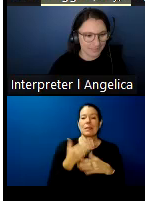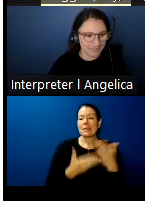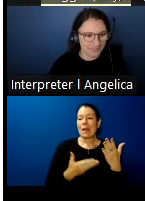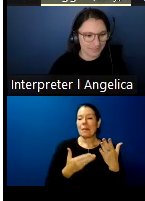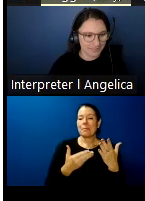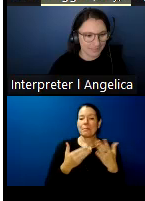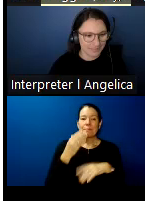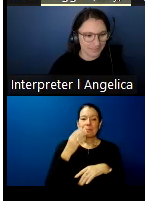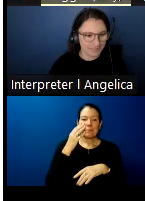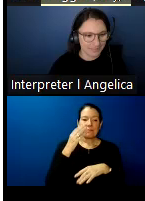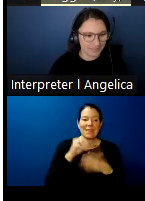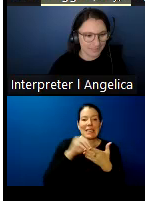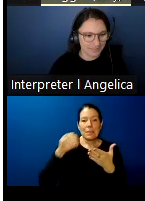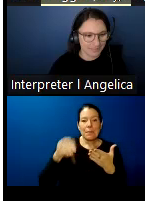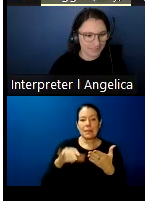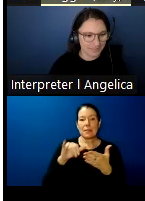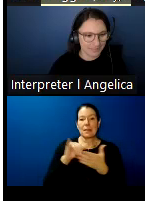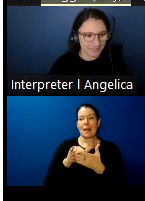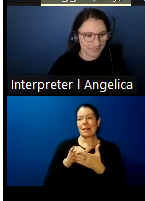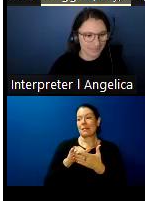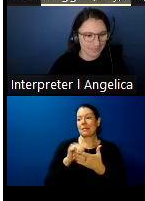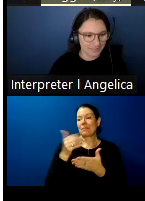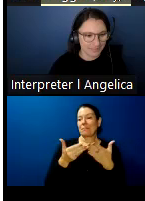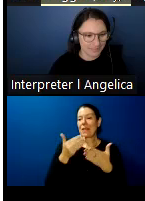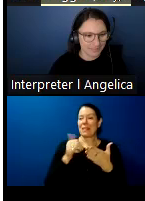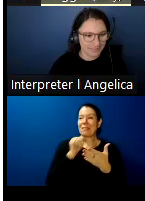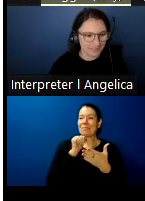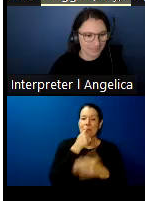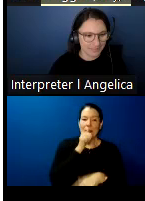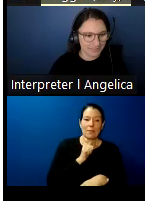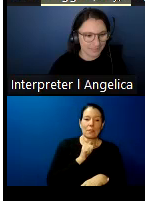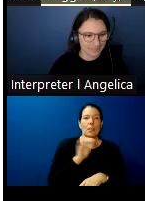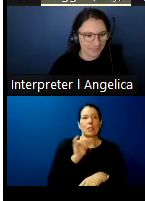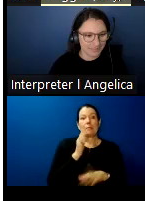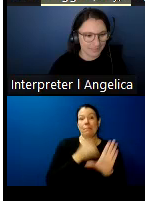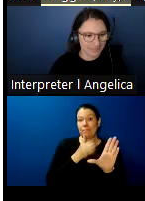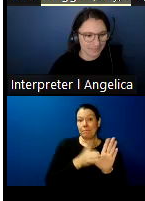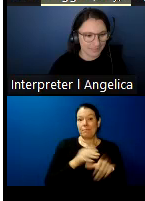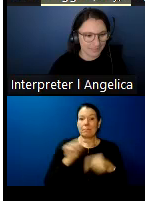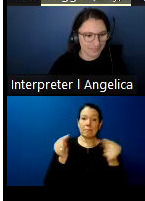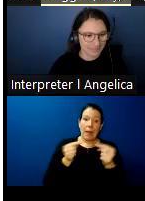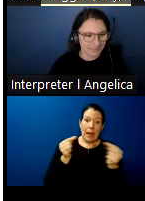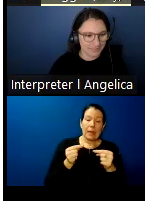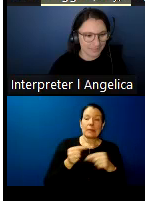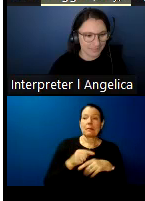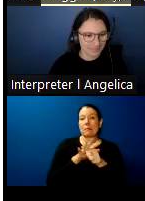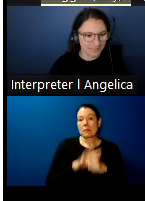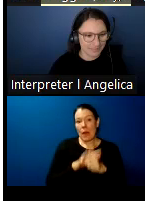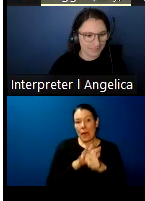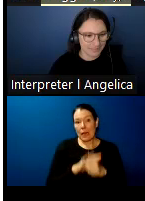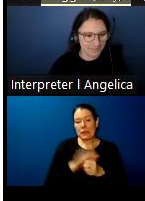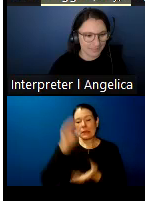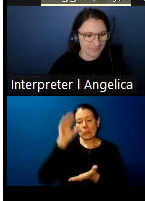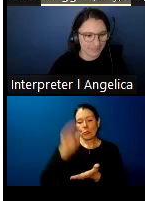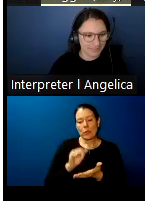that expenses that someone might suffer: pain and suffering, psychological distress, decreased quality